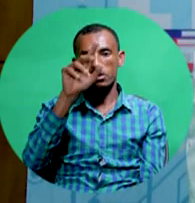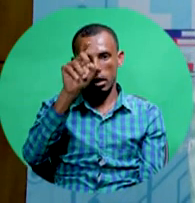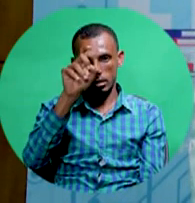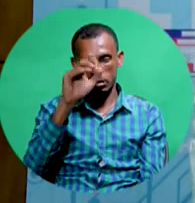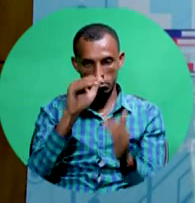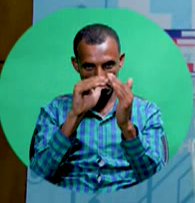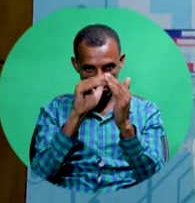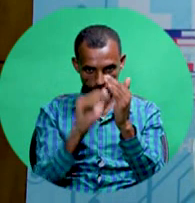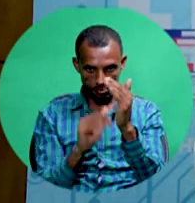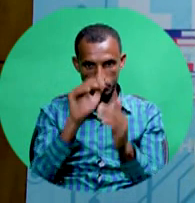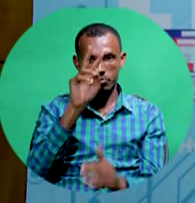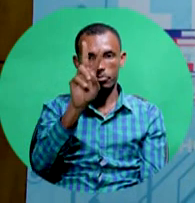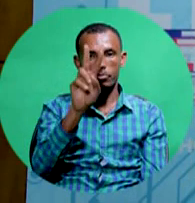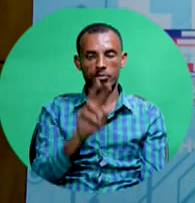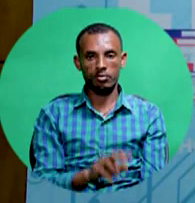2